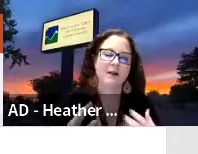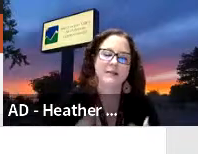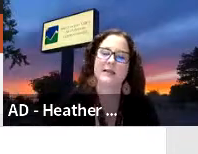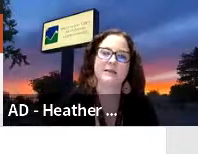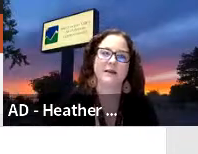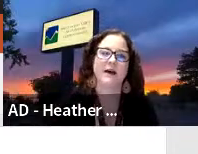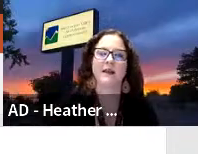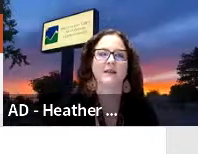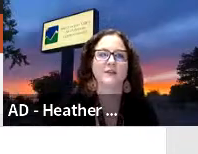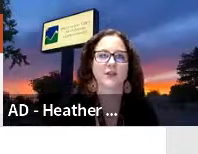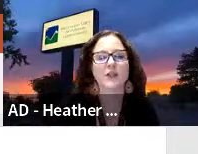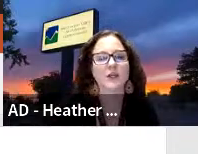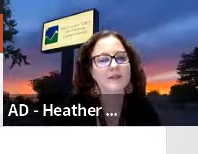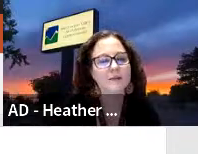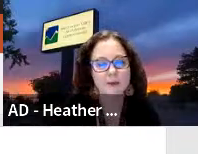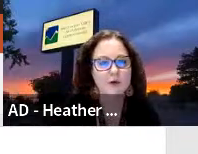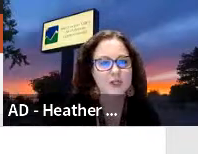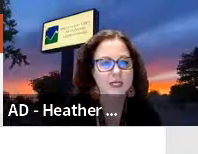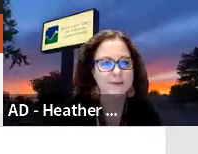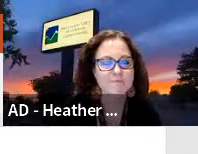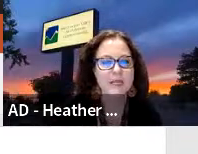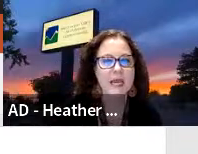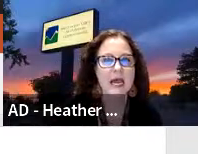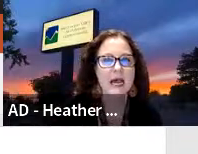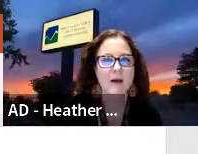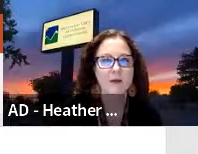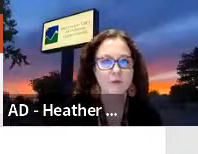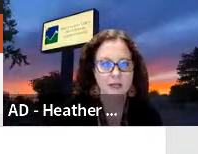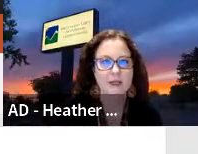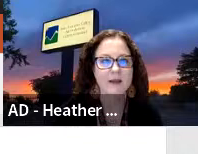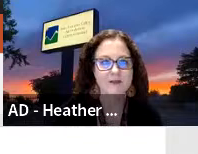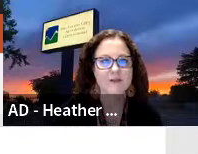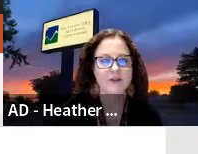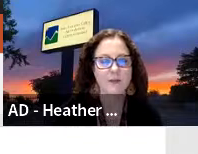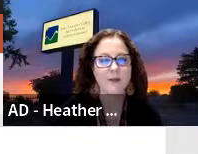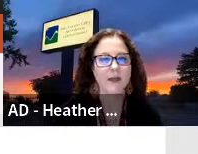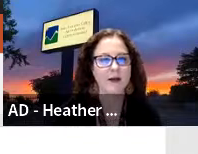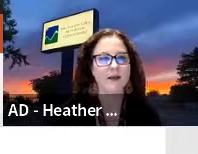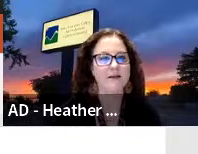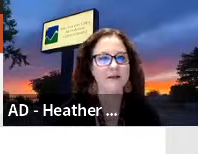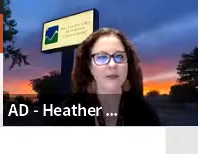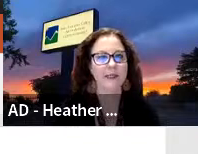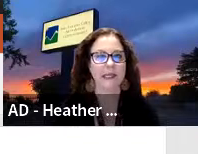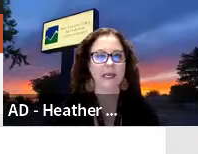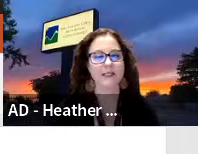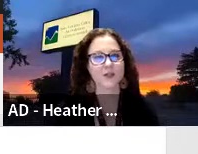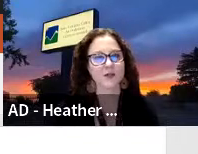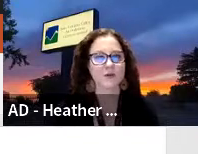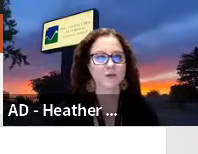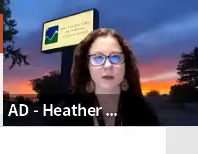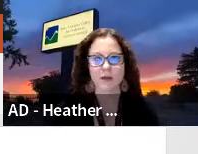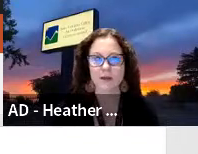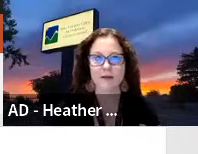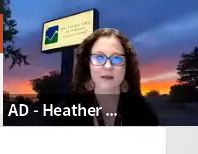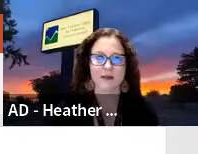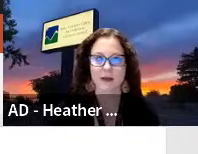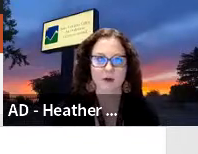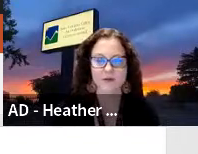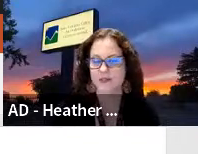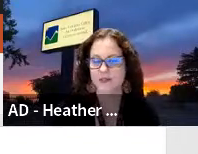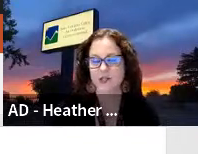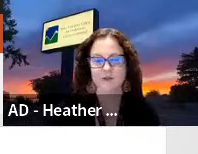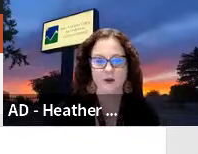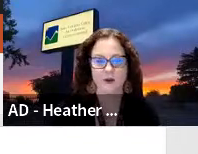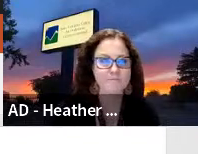evaluated, we did our attendance audit and took a look at the membership and recognized there's a couple areas that we'd like to maybe see